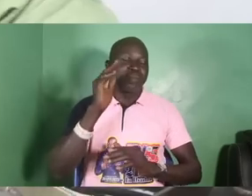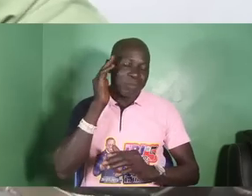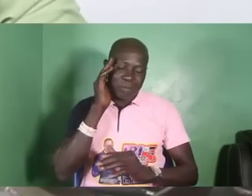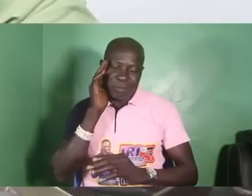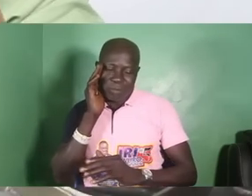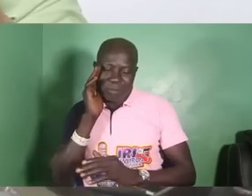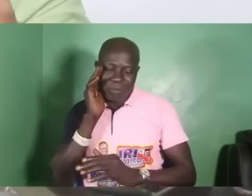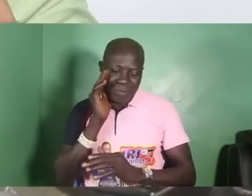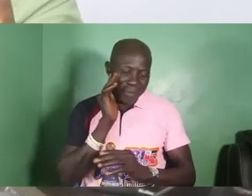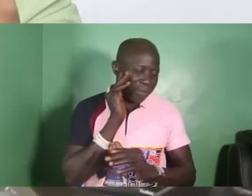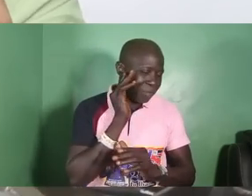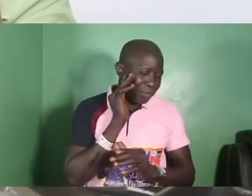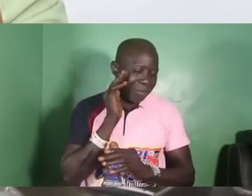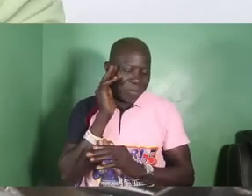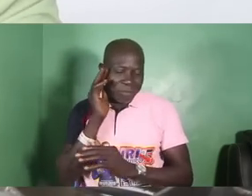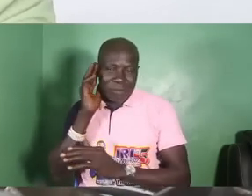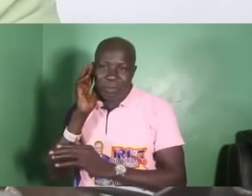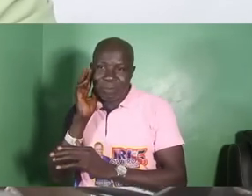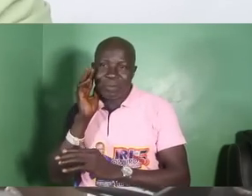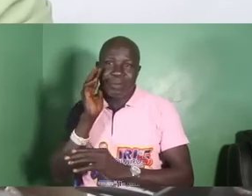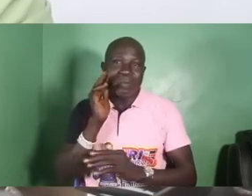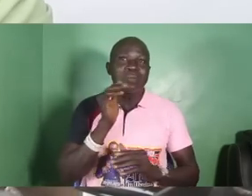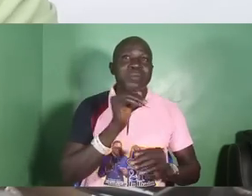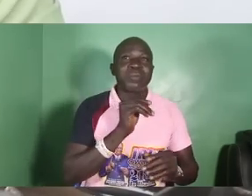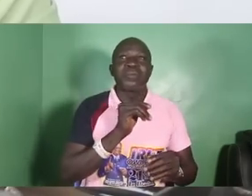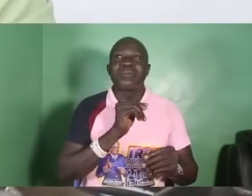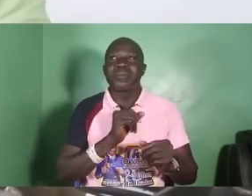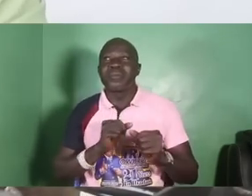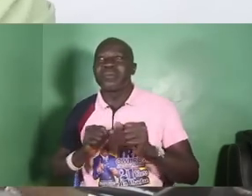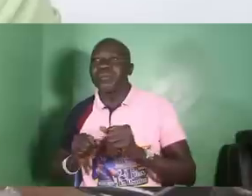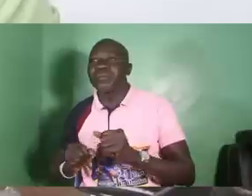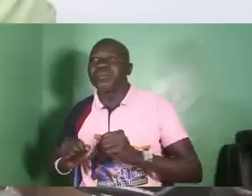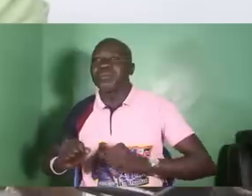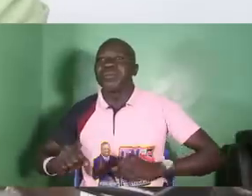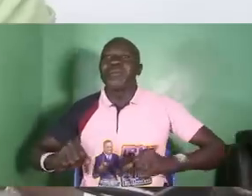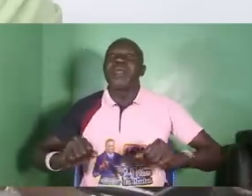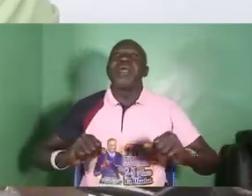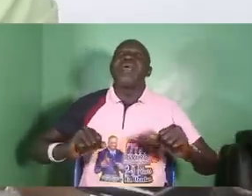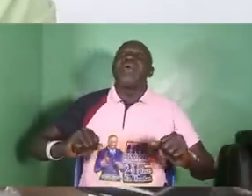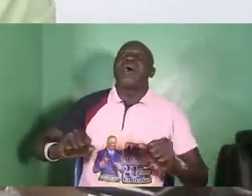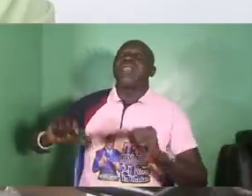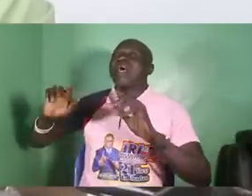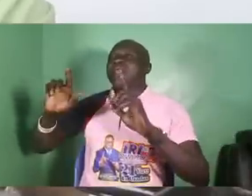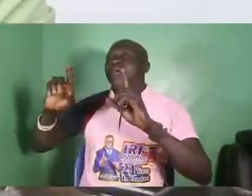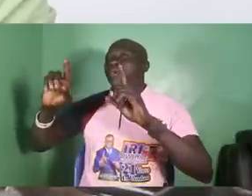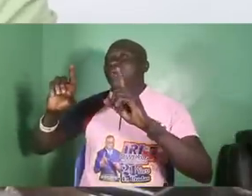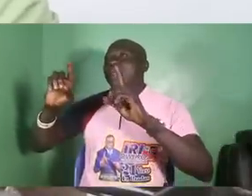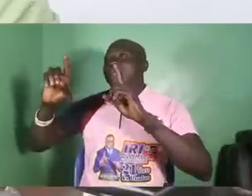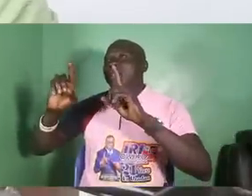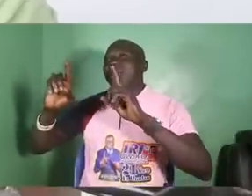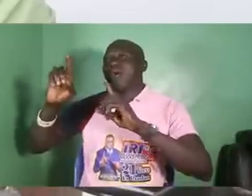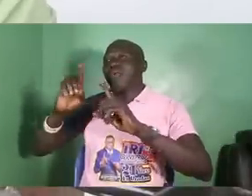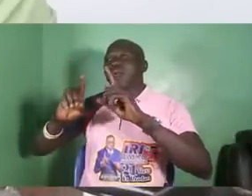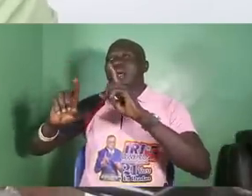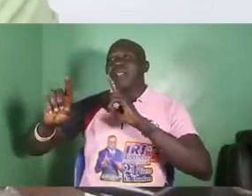O gba aso ofo lara mi o fun mi laso iye eni lani ti o ni o se alabe ura